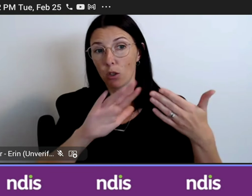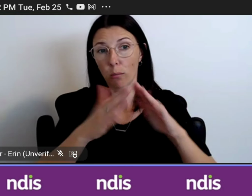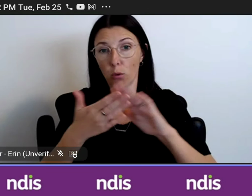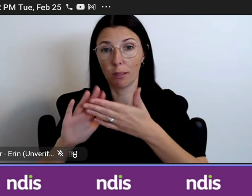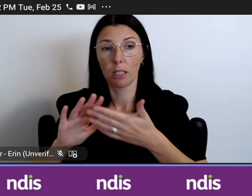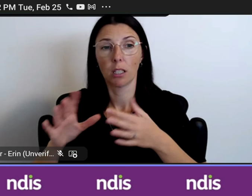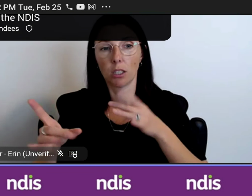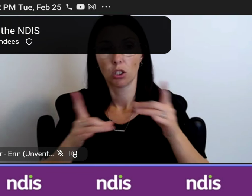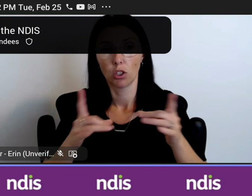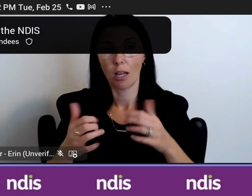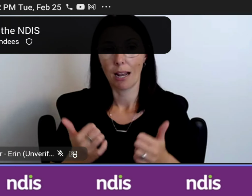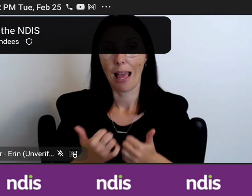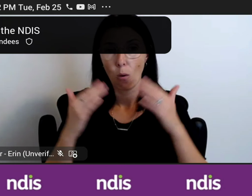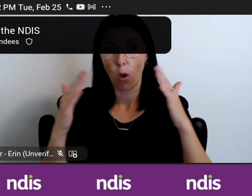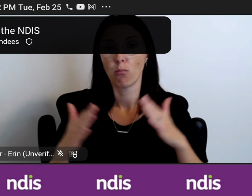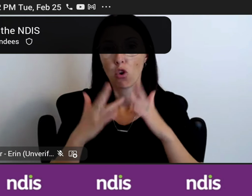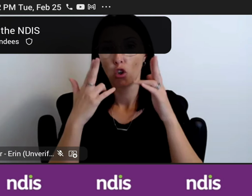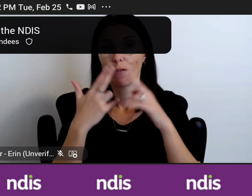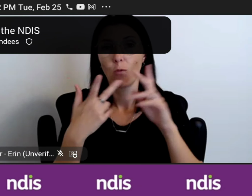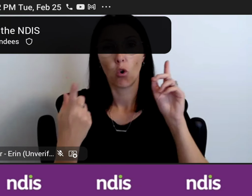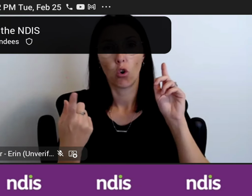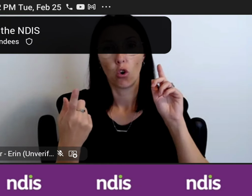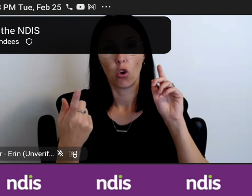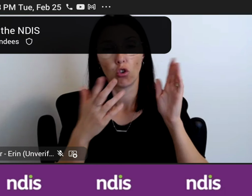our approach to this transition.